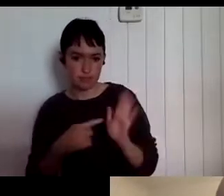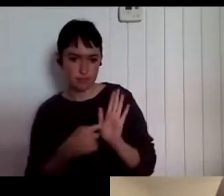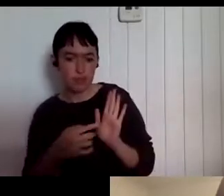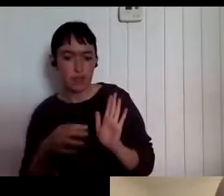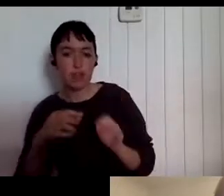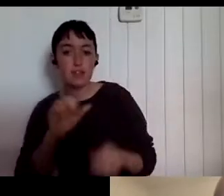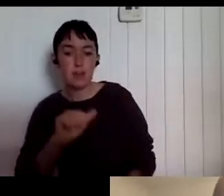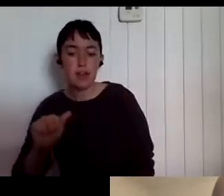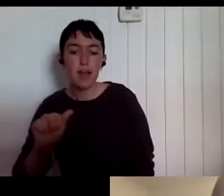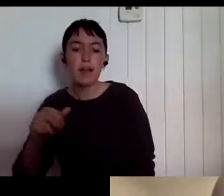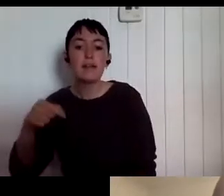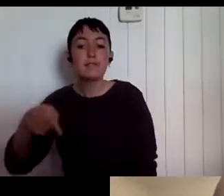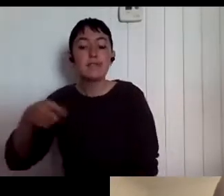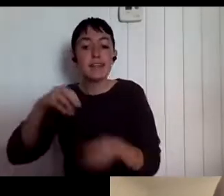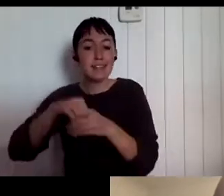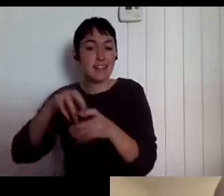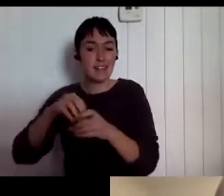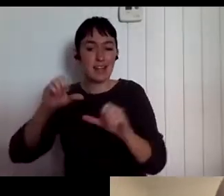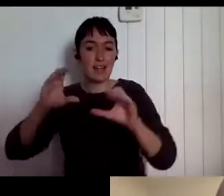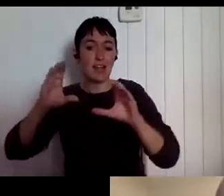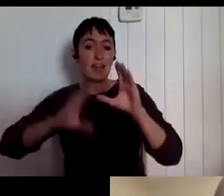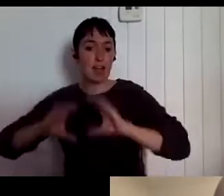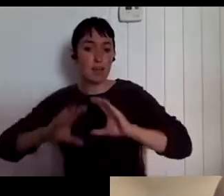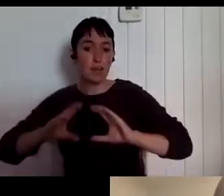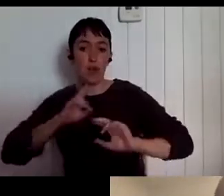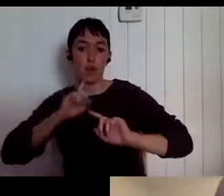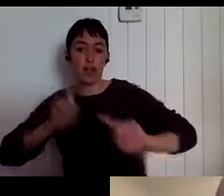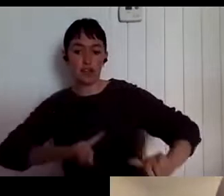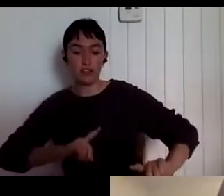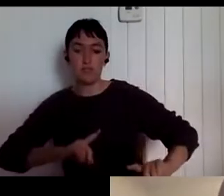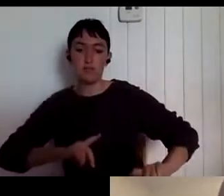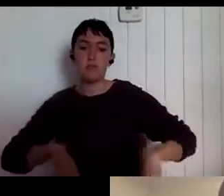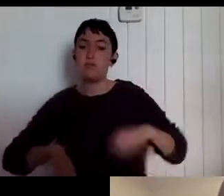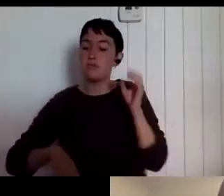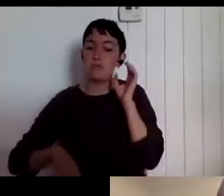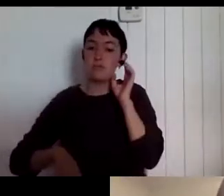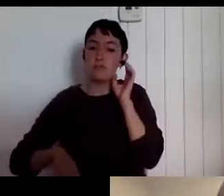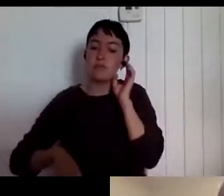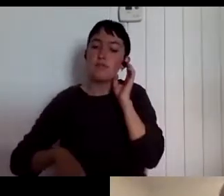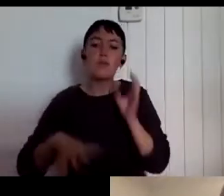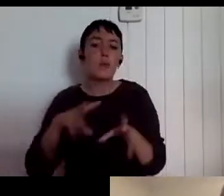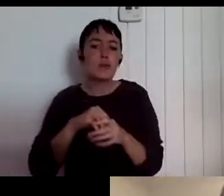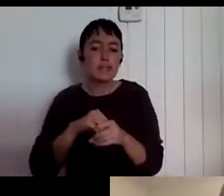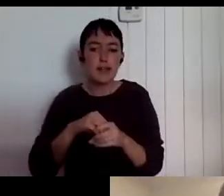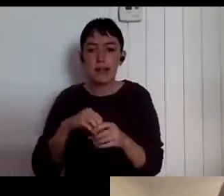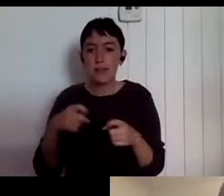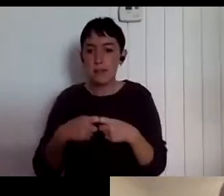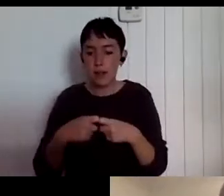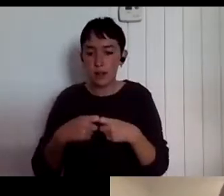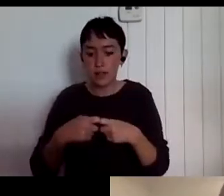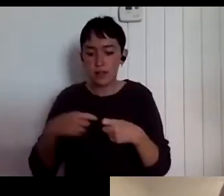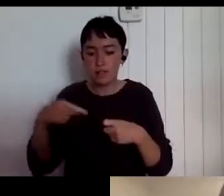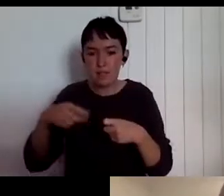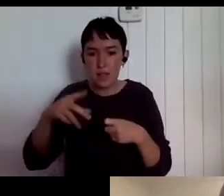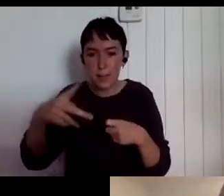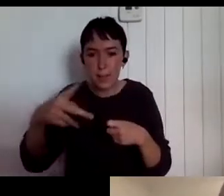they do a chemical reaction inside of it. All those sources are inside of the Duracell battery itself. That paste inside of